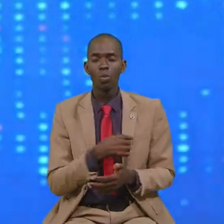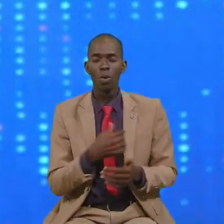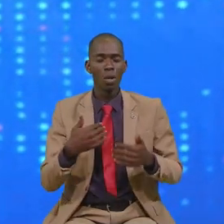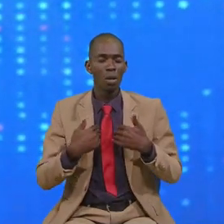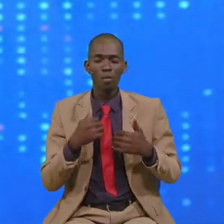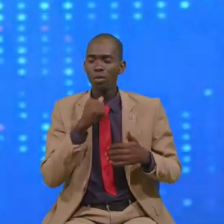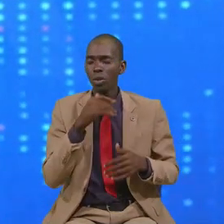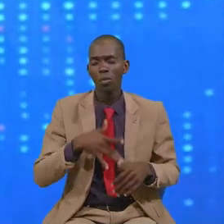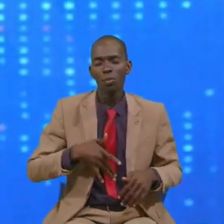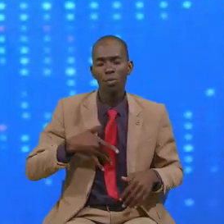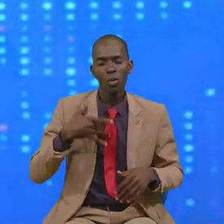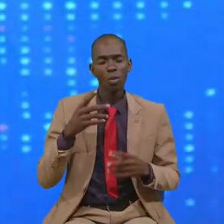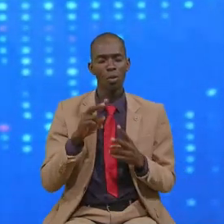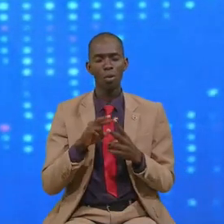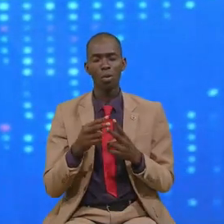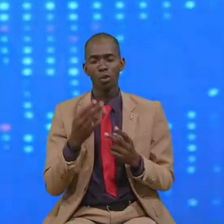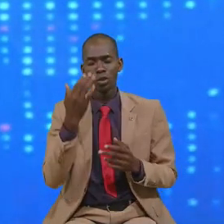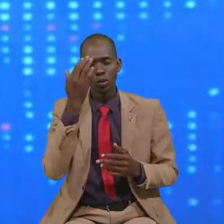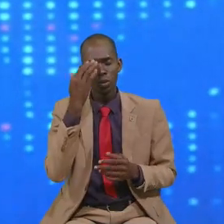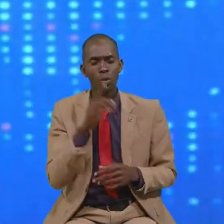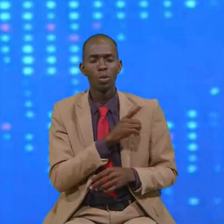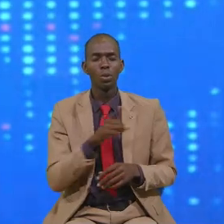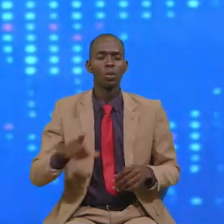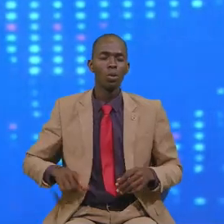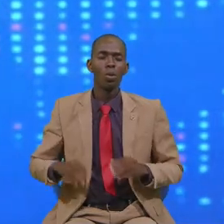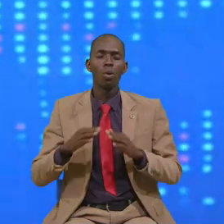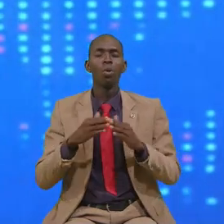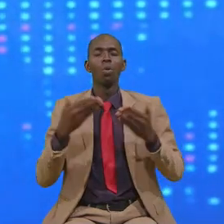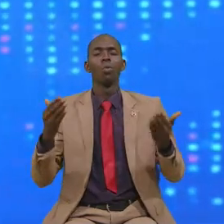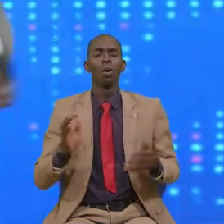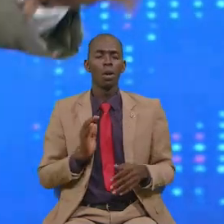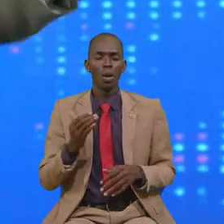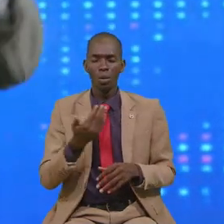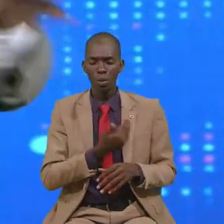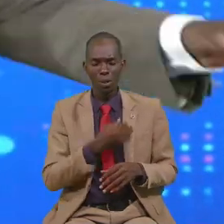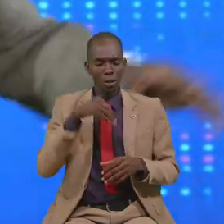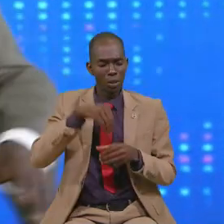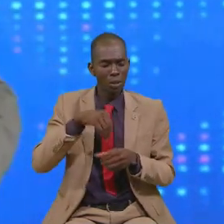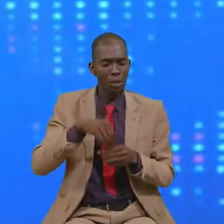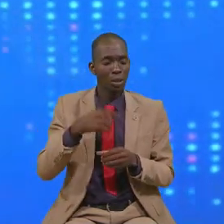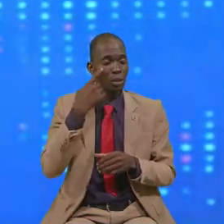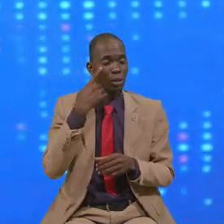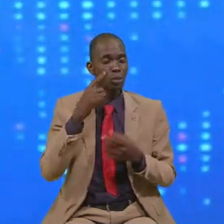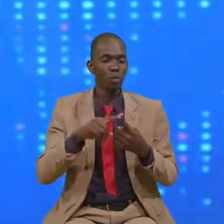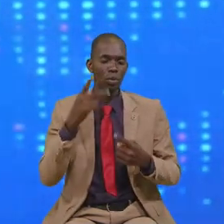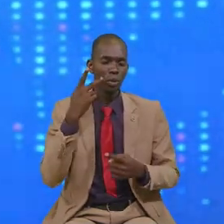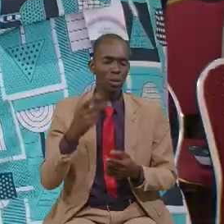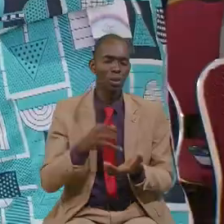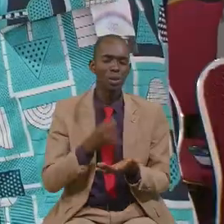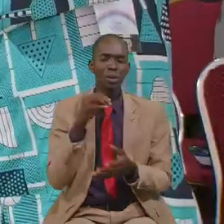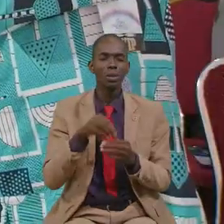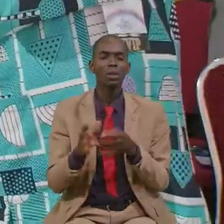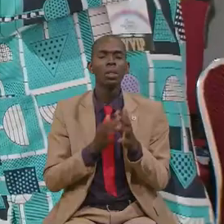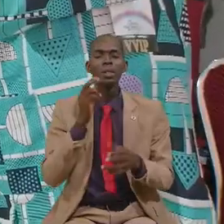or known, Lord, open our inner sight to see it in